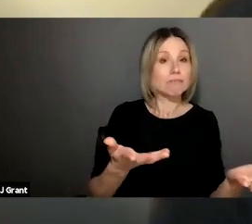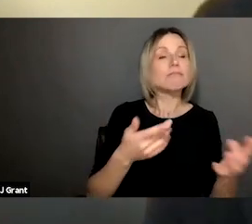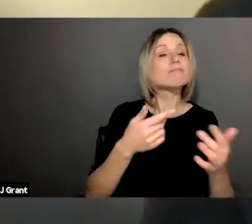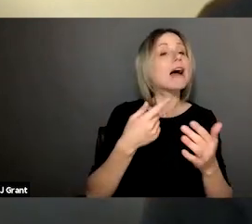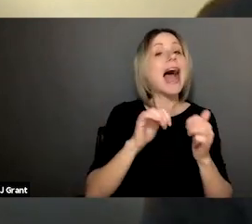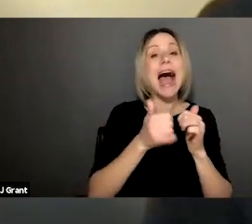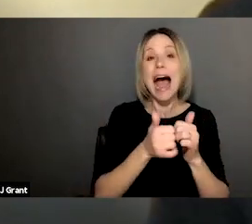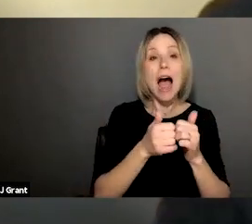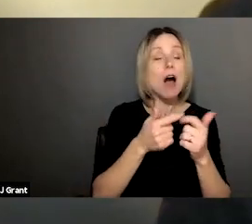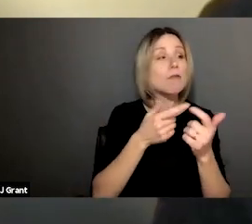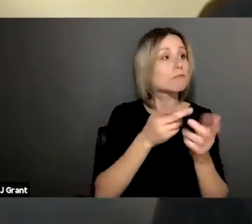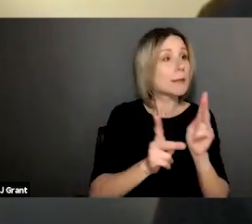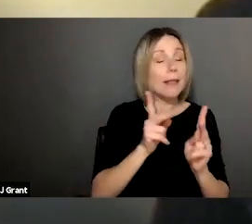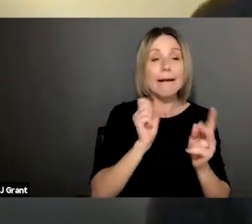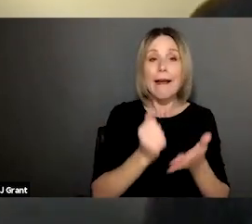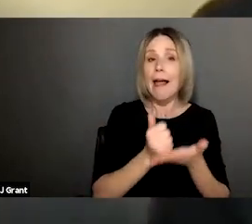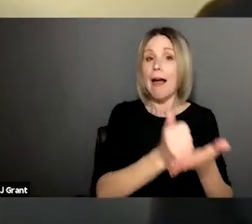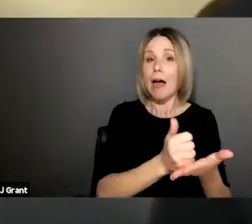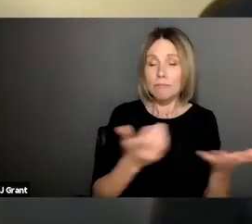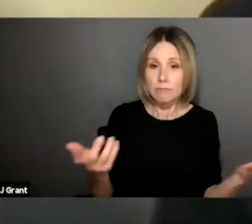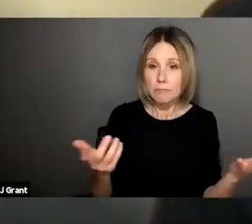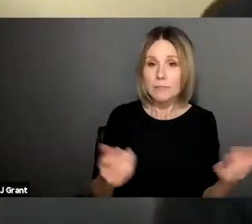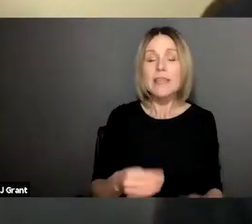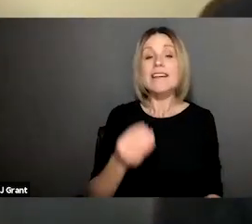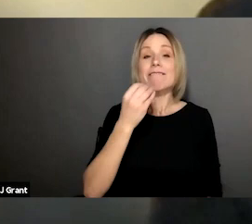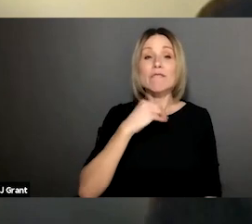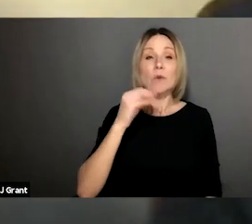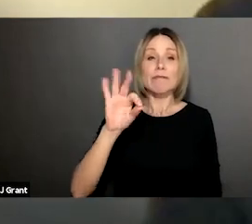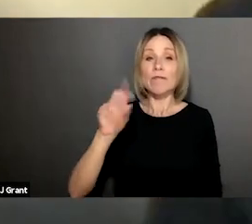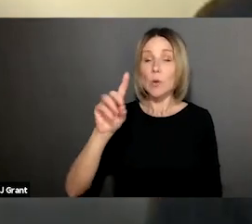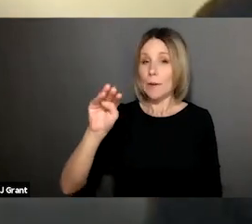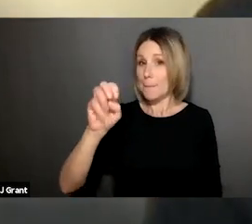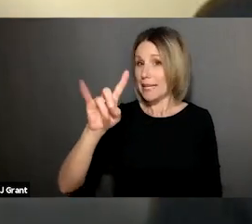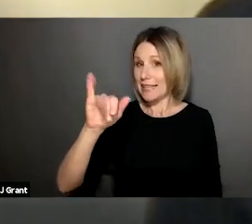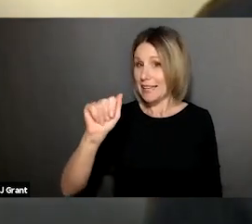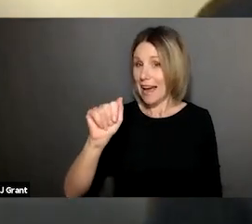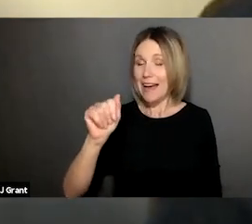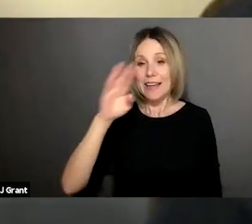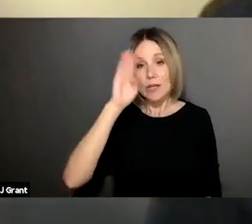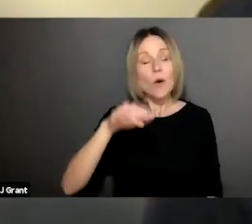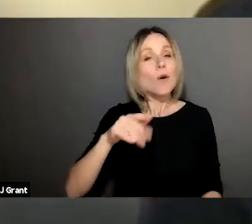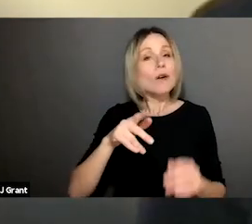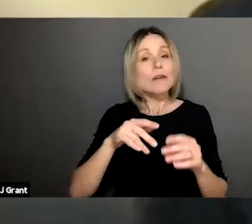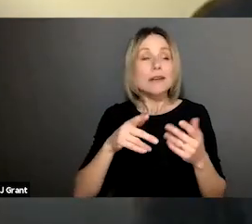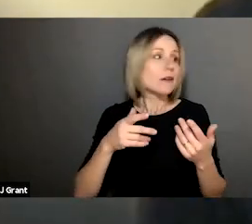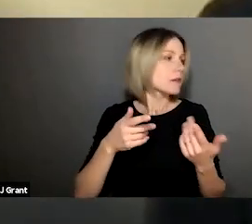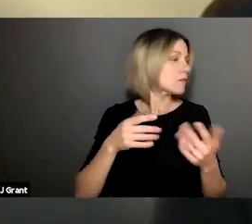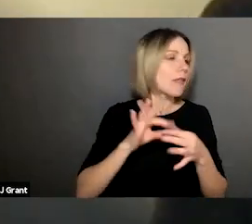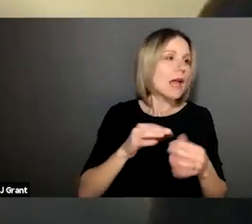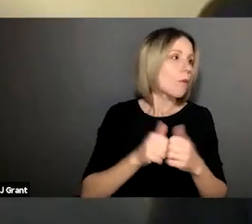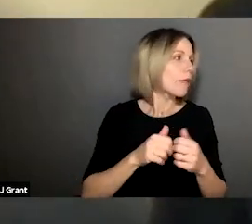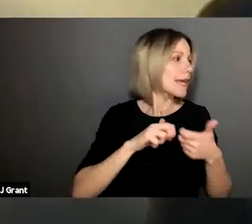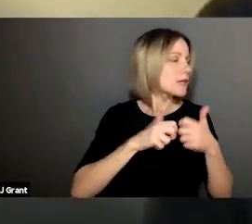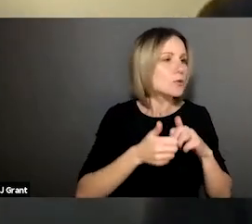the cure to what ails us in the world of food media when it comes to issues of sustainability, issues of global